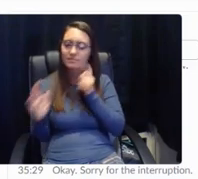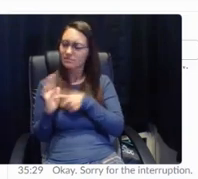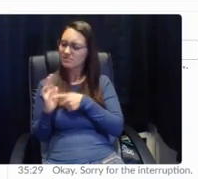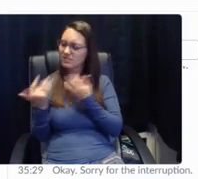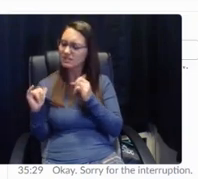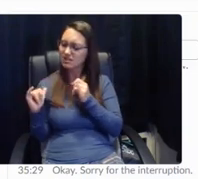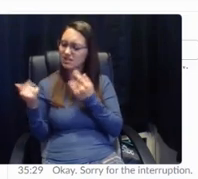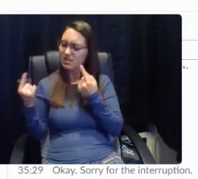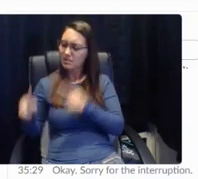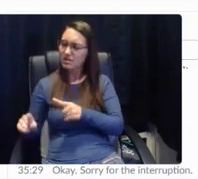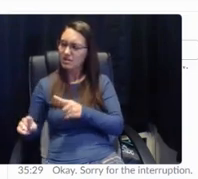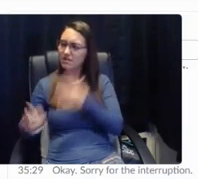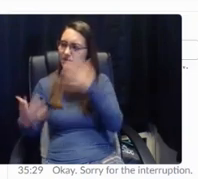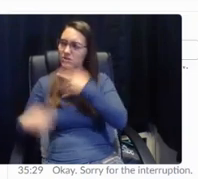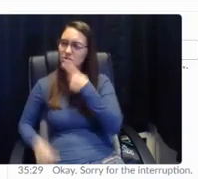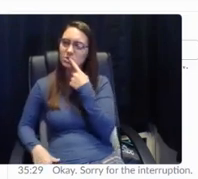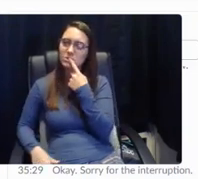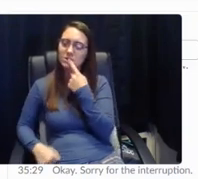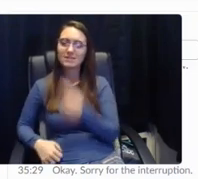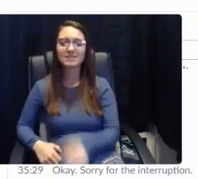problem.